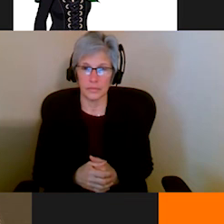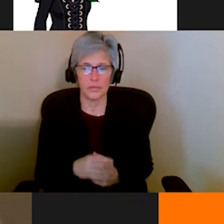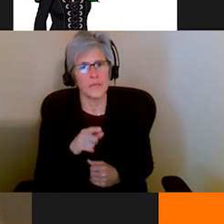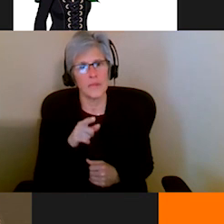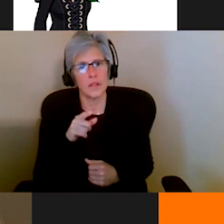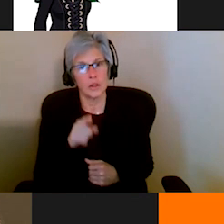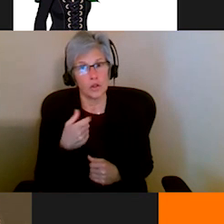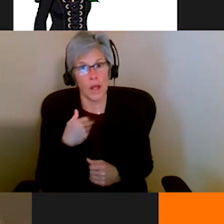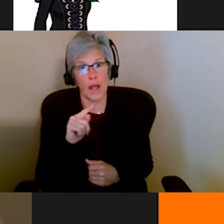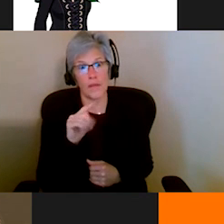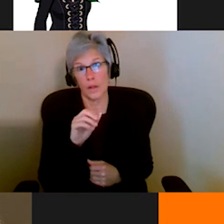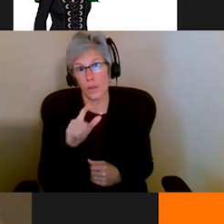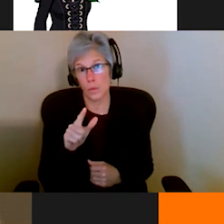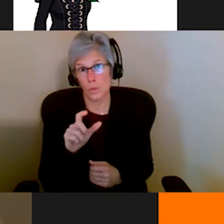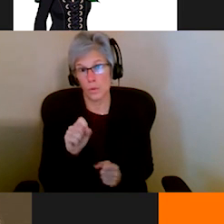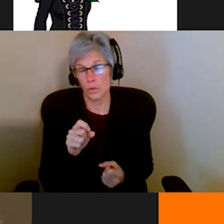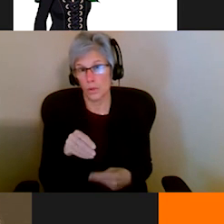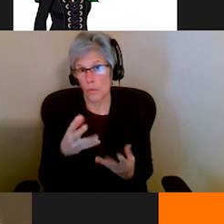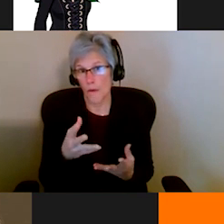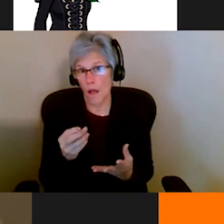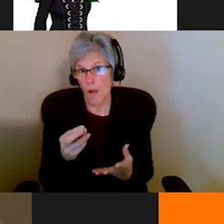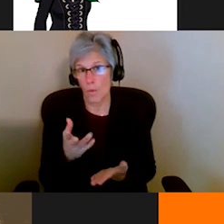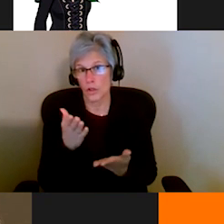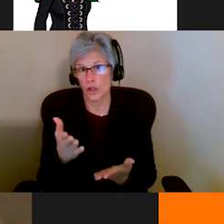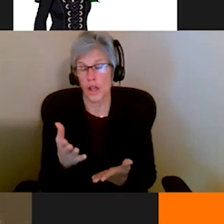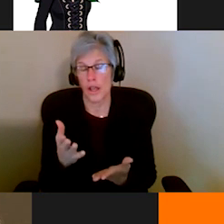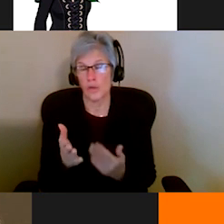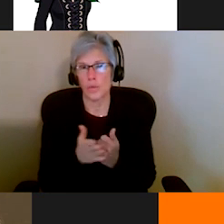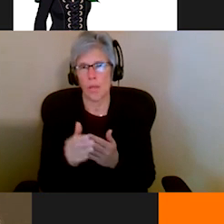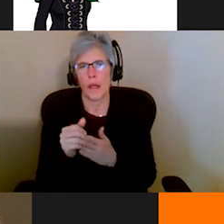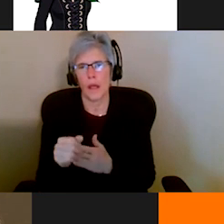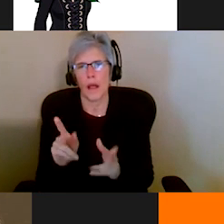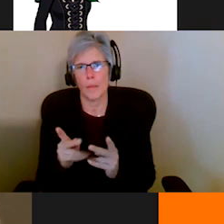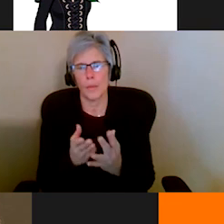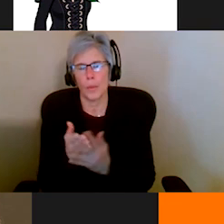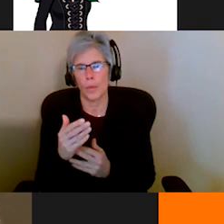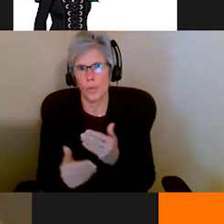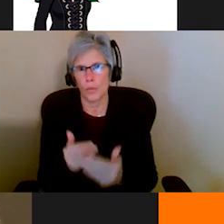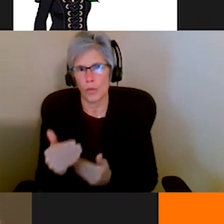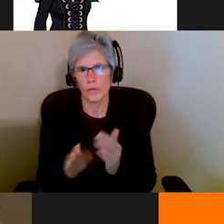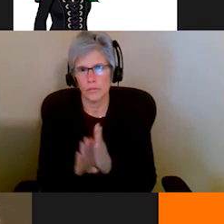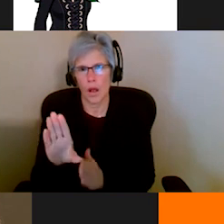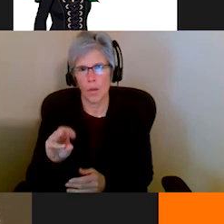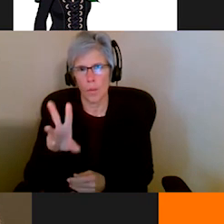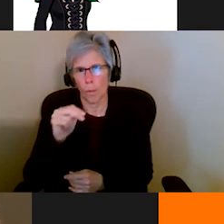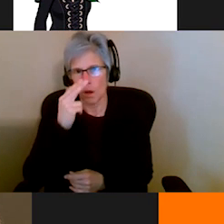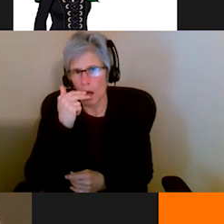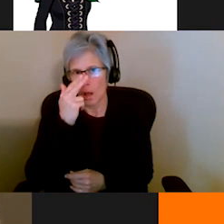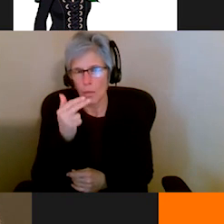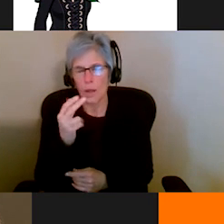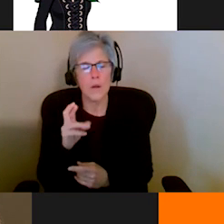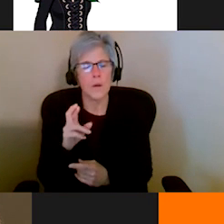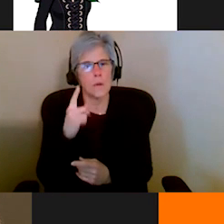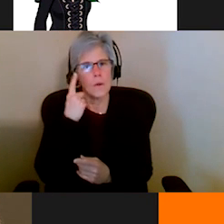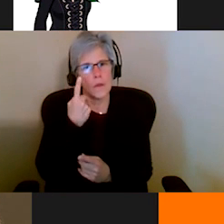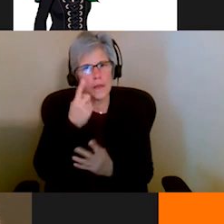can provide or suggest that can guide people through the process of making their own comics, or just thinking